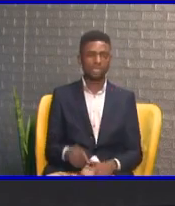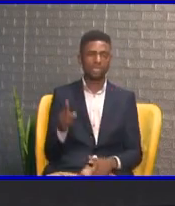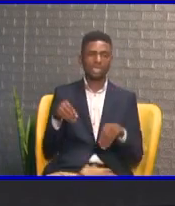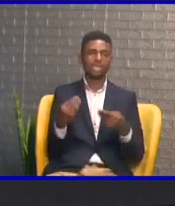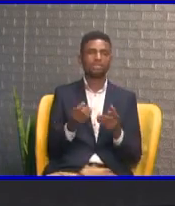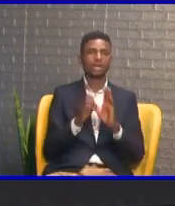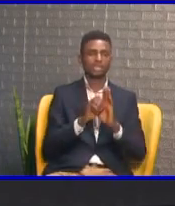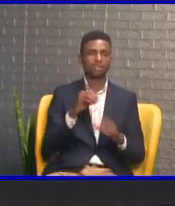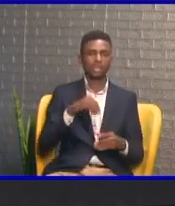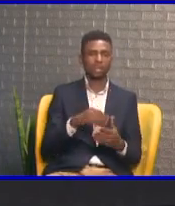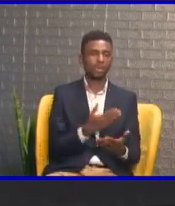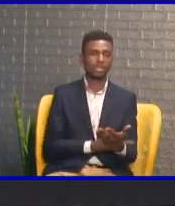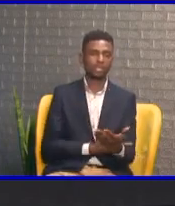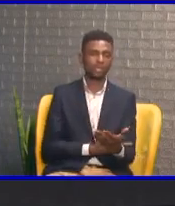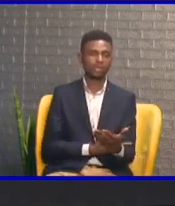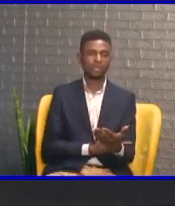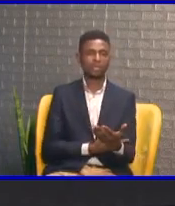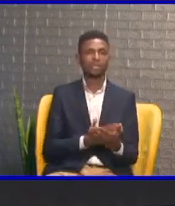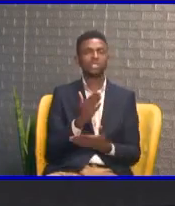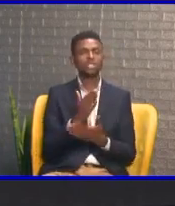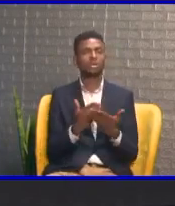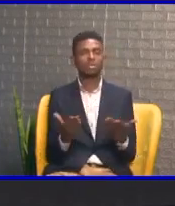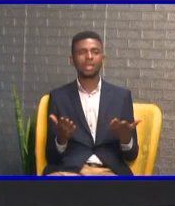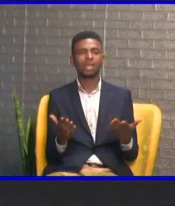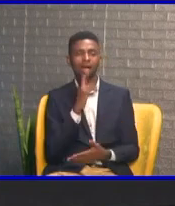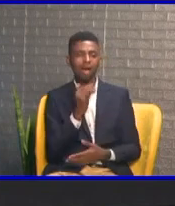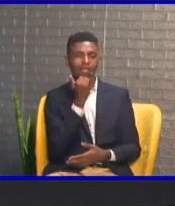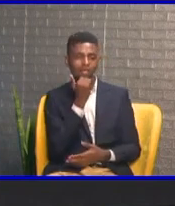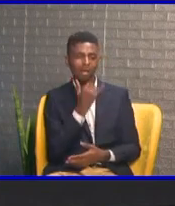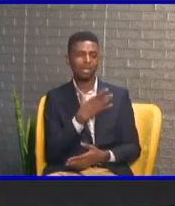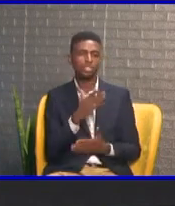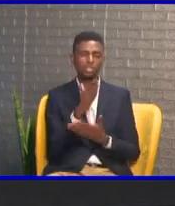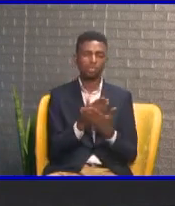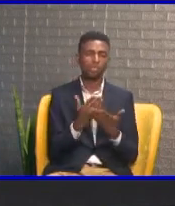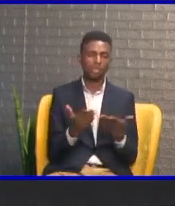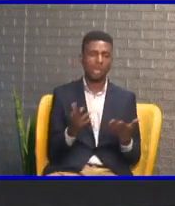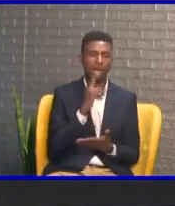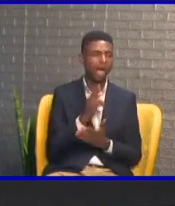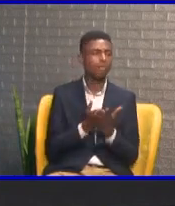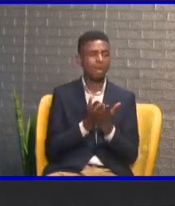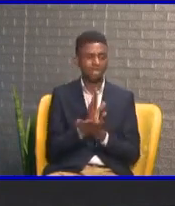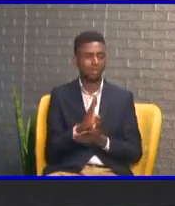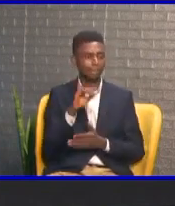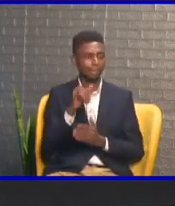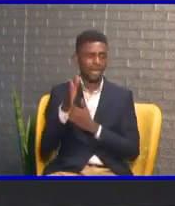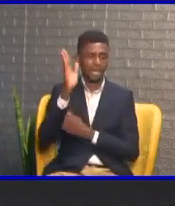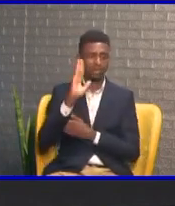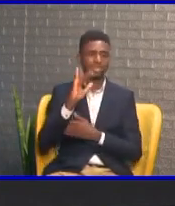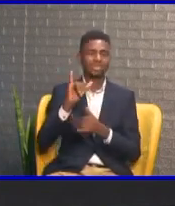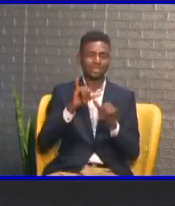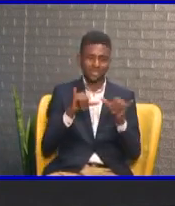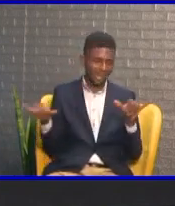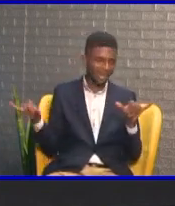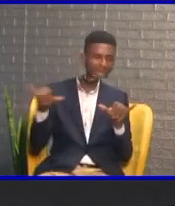example in the morning. Some things are wrong and some things are right by God's standard. That's righteousness. So